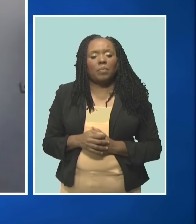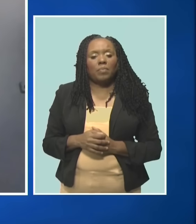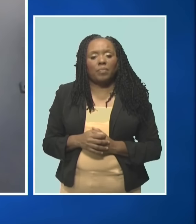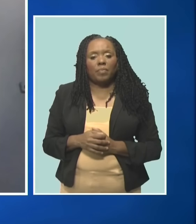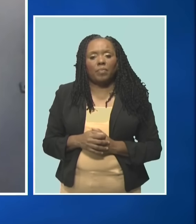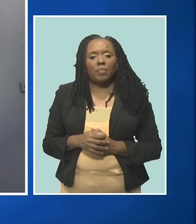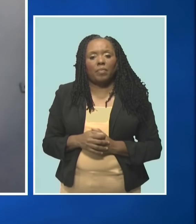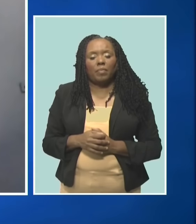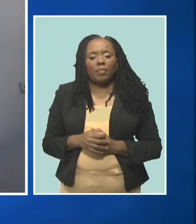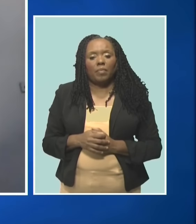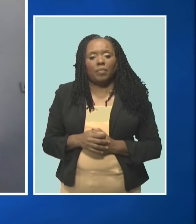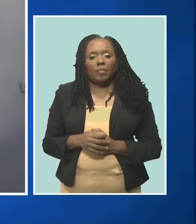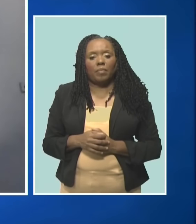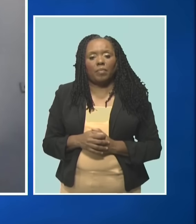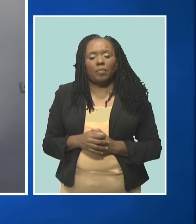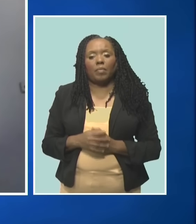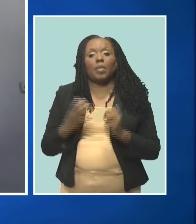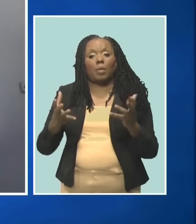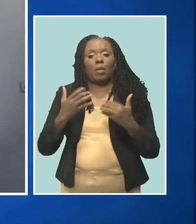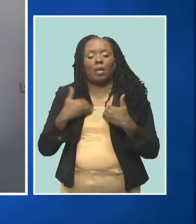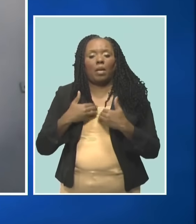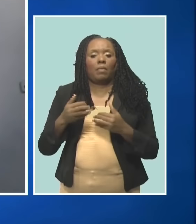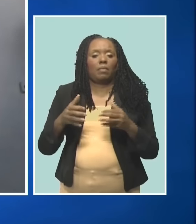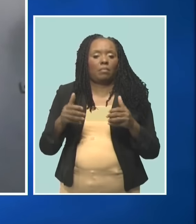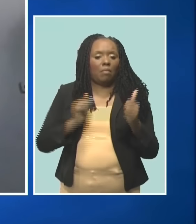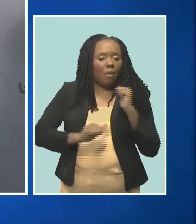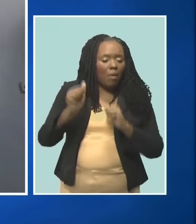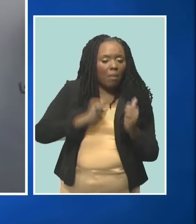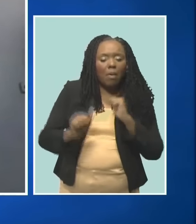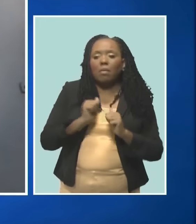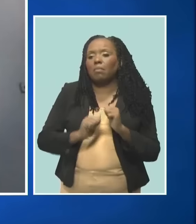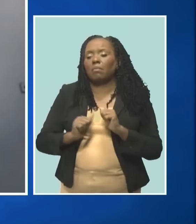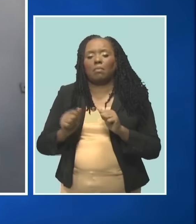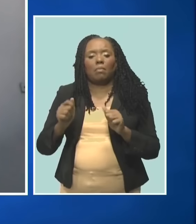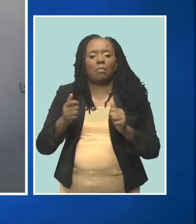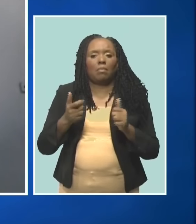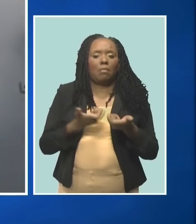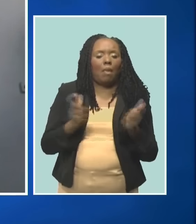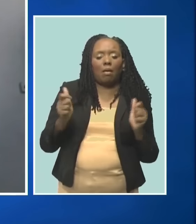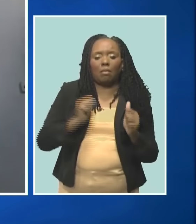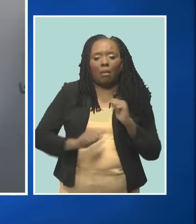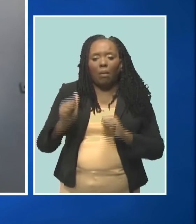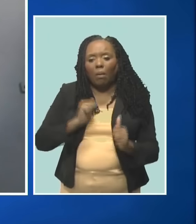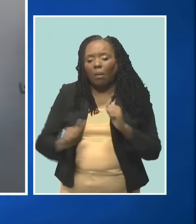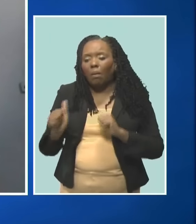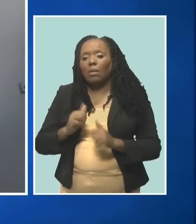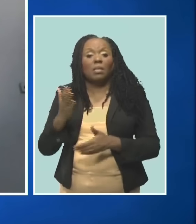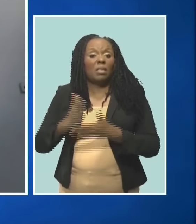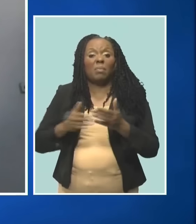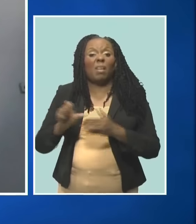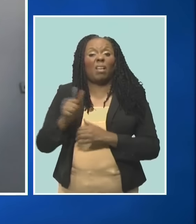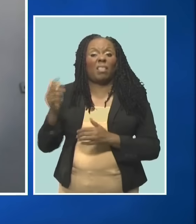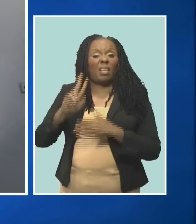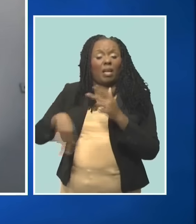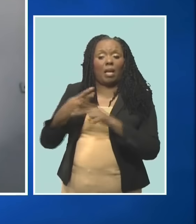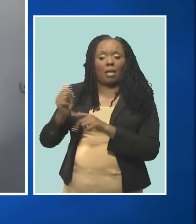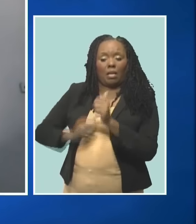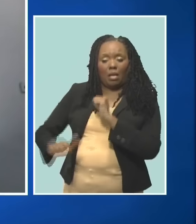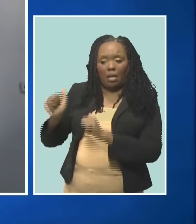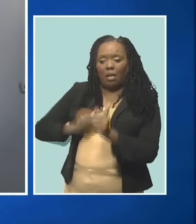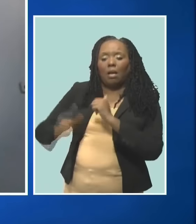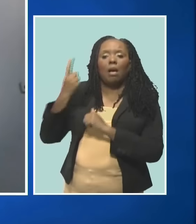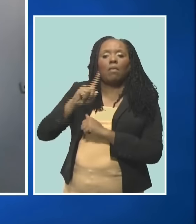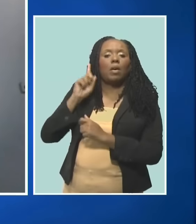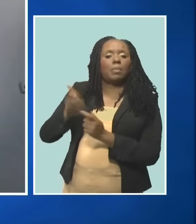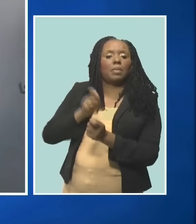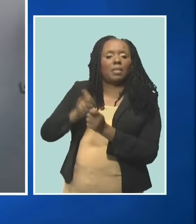have performance arts shows that is ready, equipped, and just set up to facilitate just that,